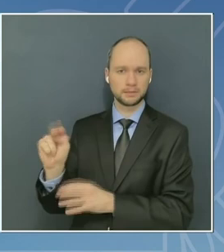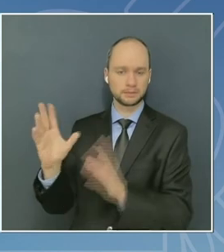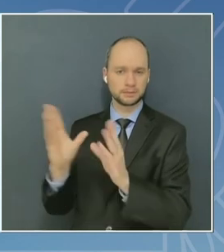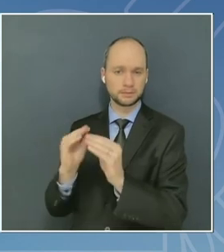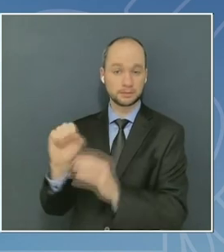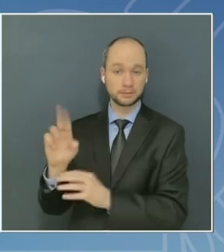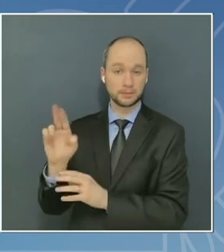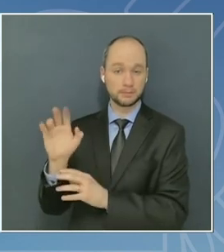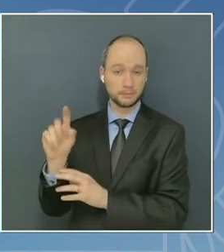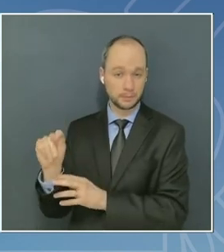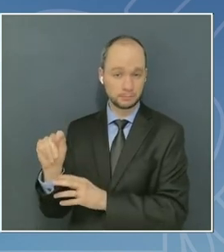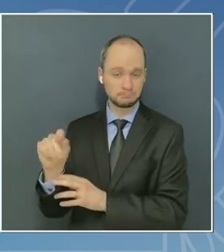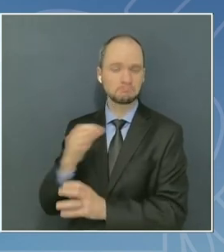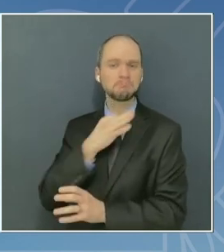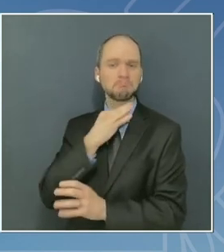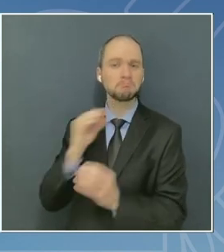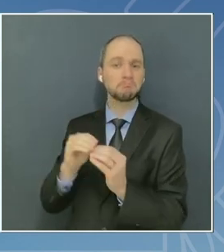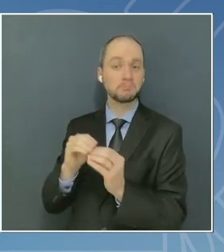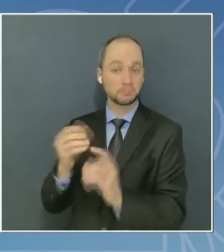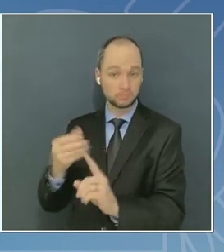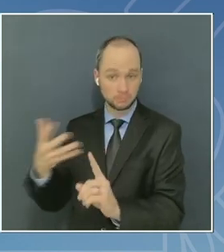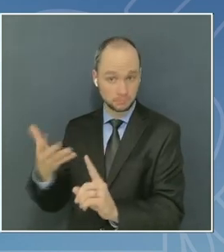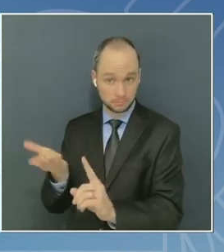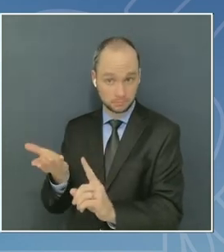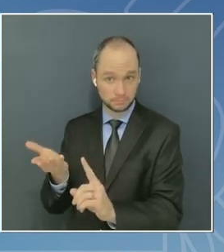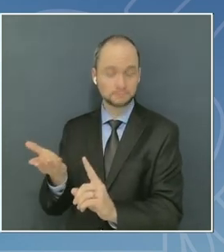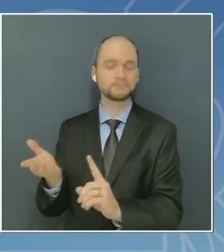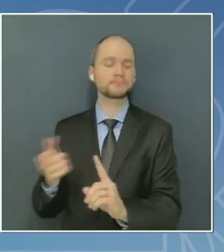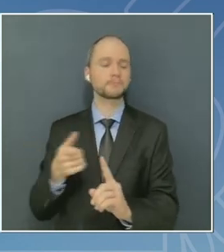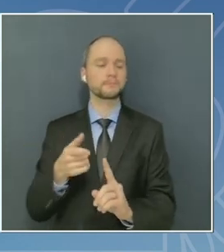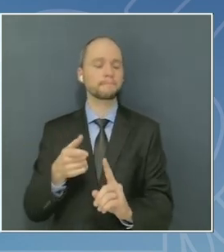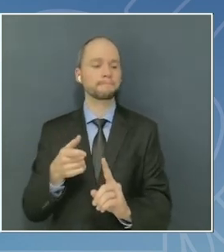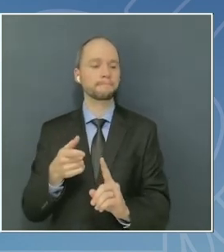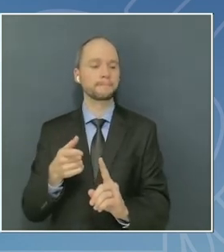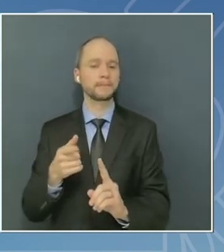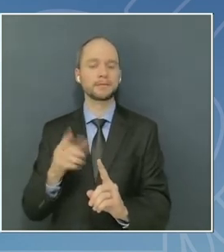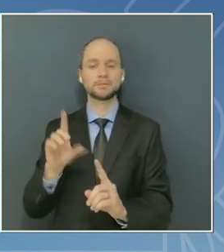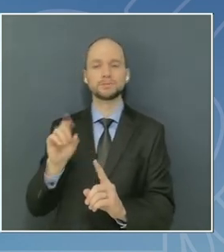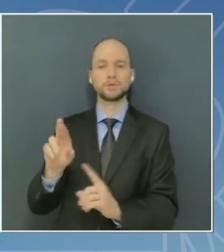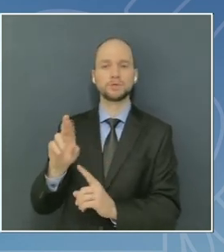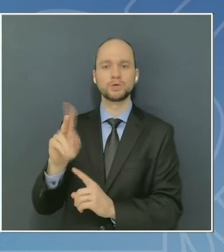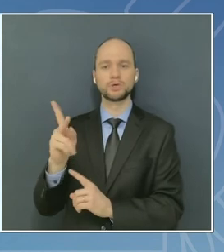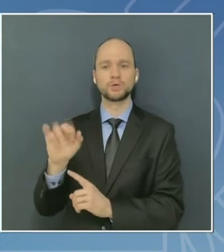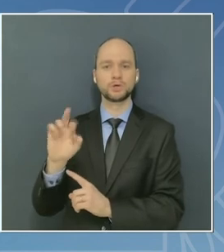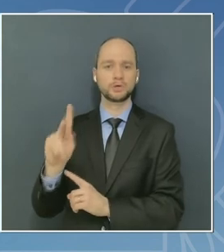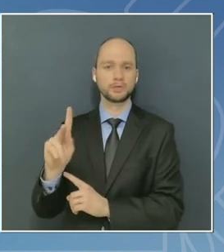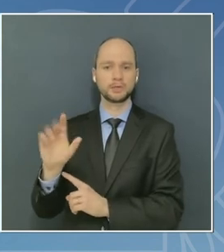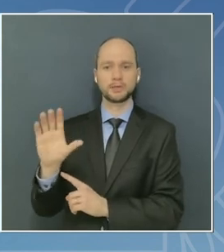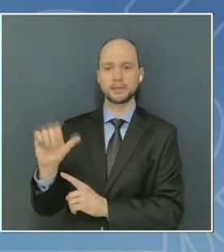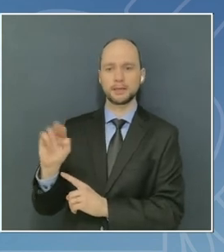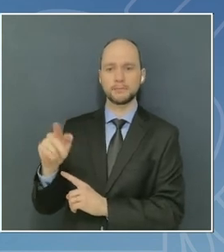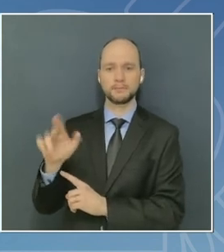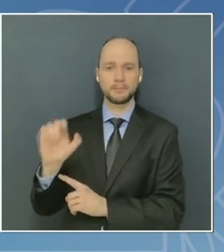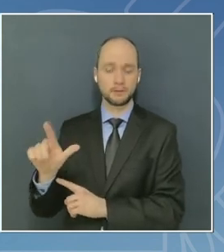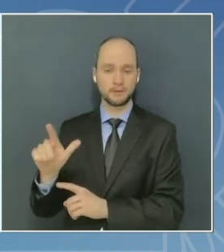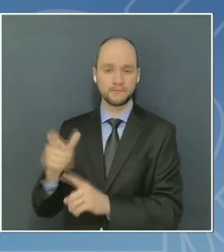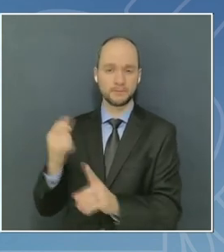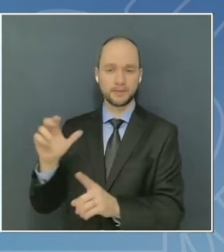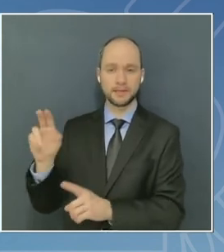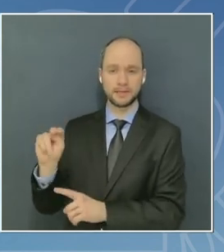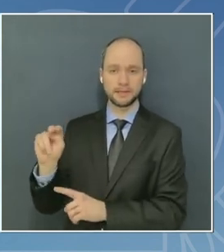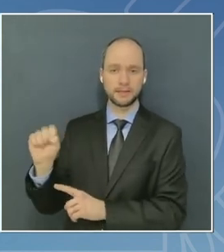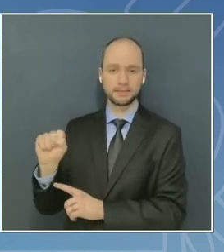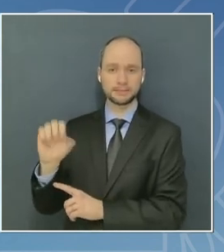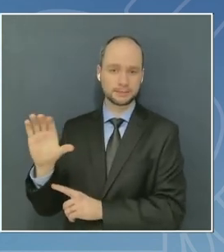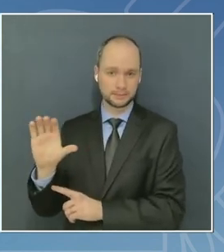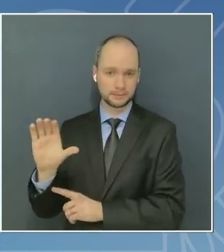more about the ASEAN Summit, we have our Dr. Kurt Campbell of the NSC, who's going to be giving a preview of the